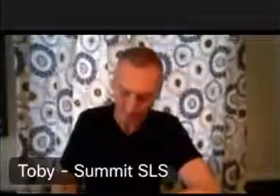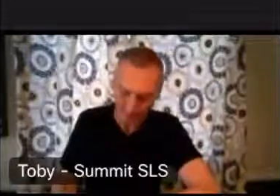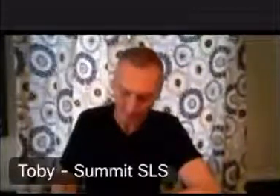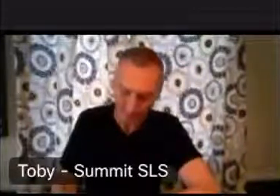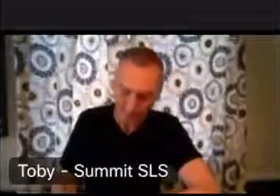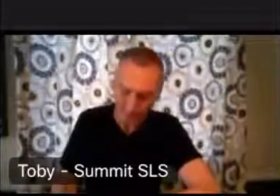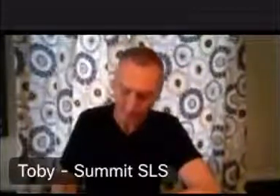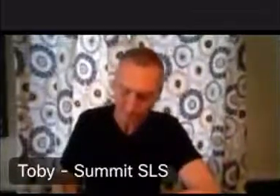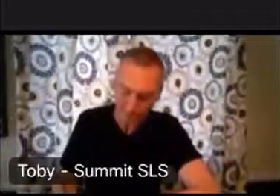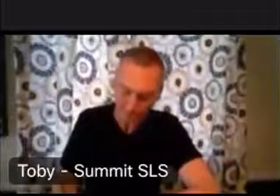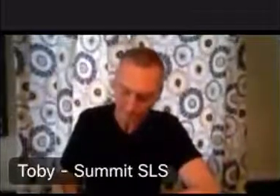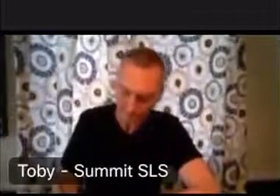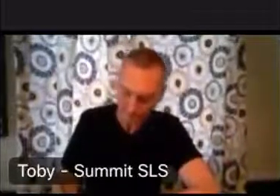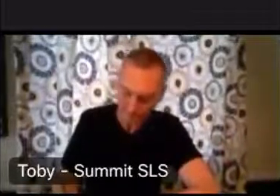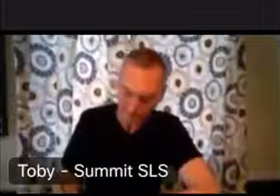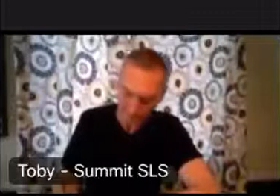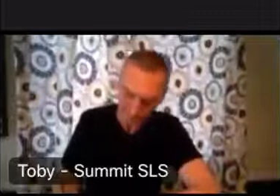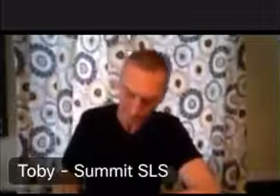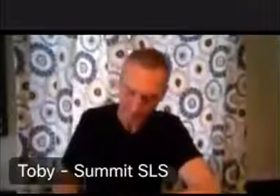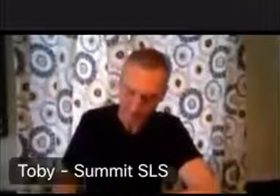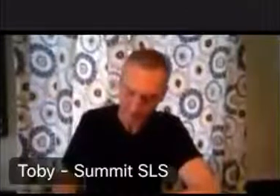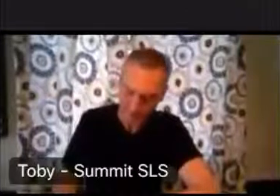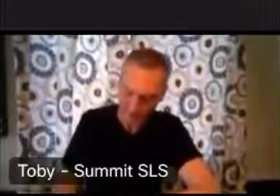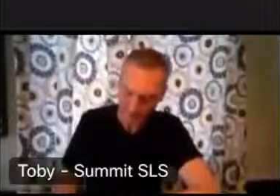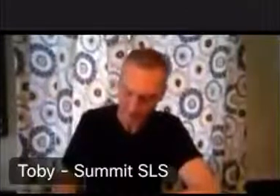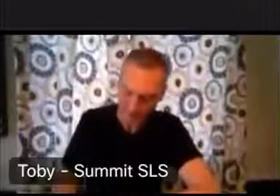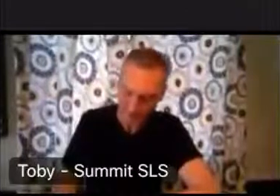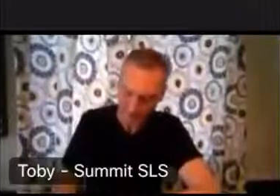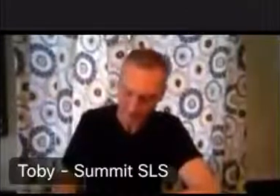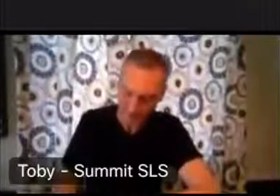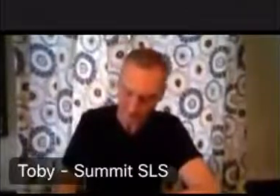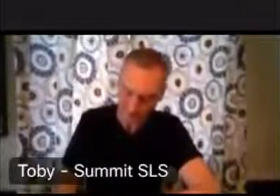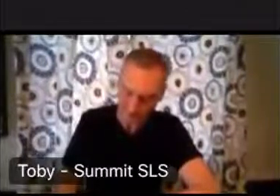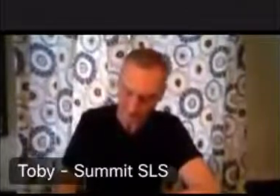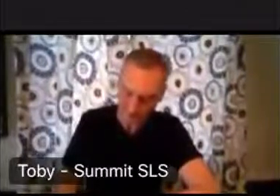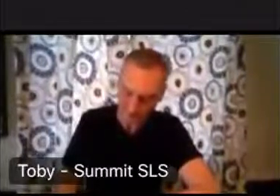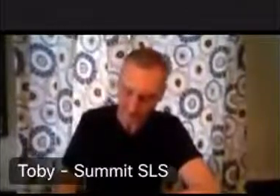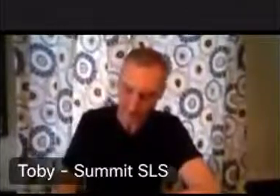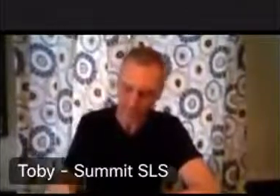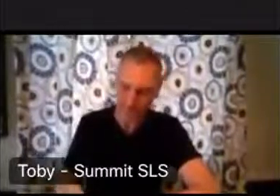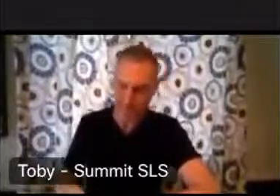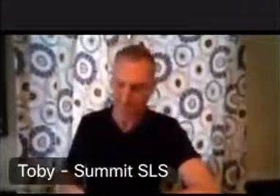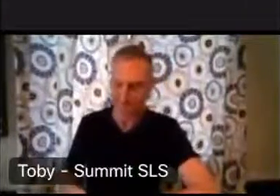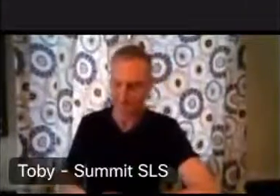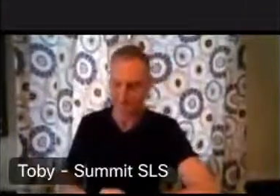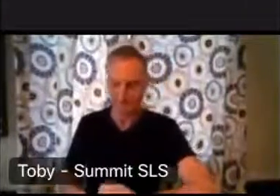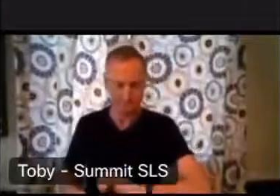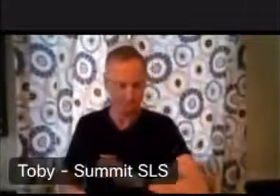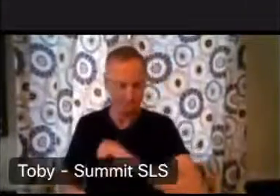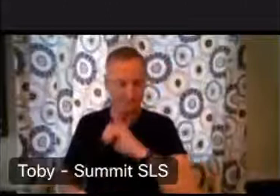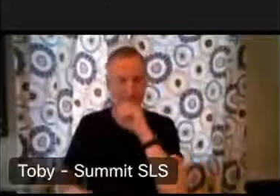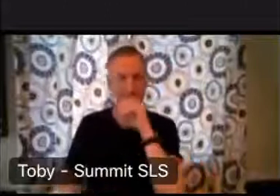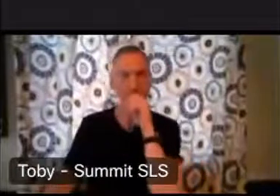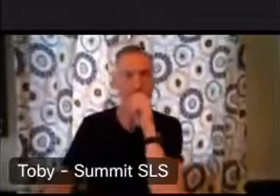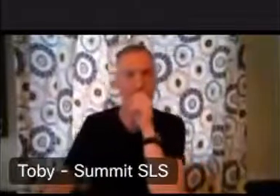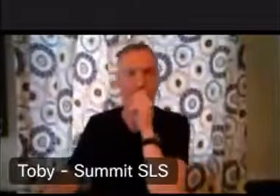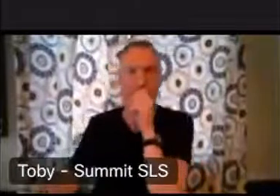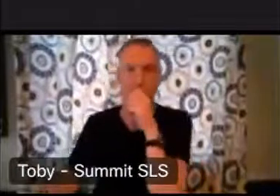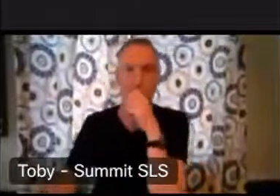them know exactly the status of all the health and safety waivers that were granted the last fiscal year. So Norma is currently working